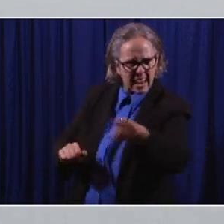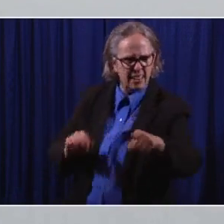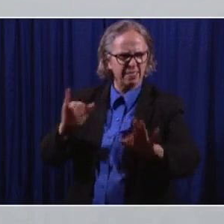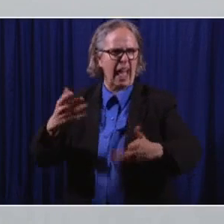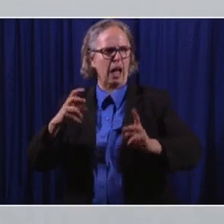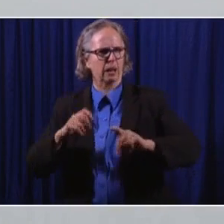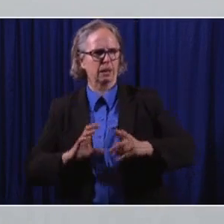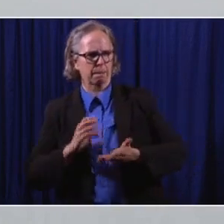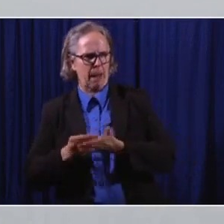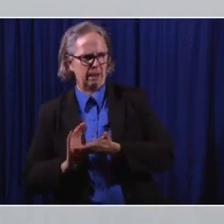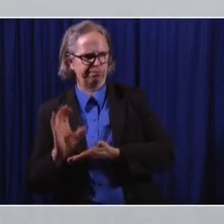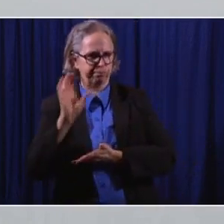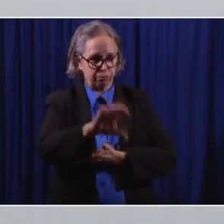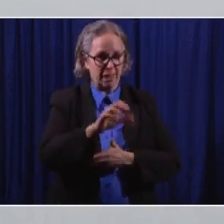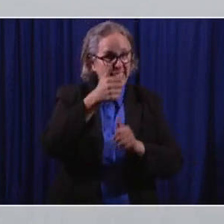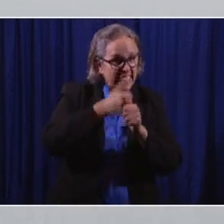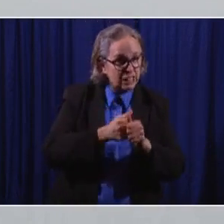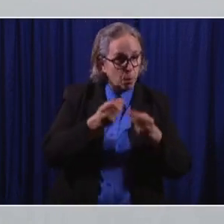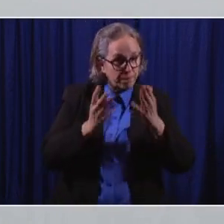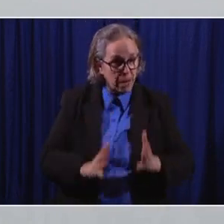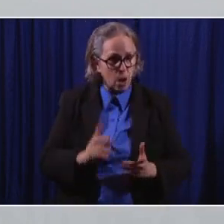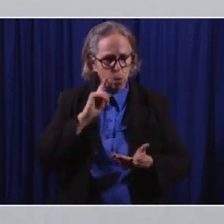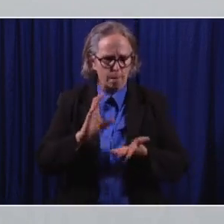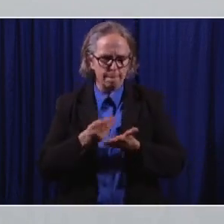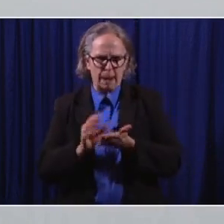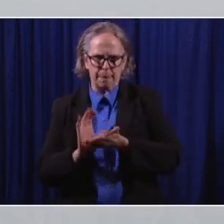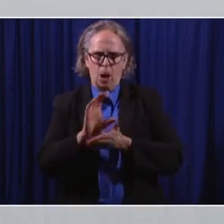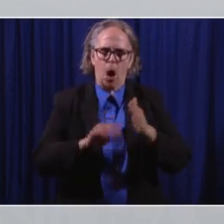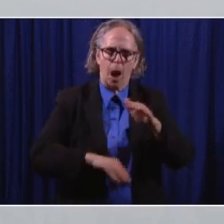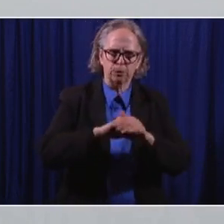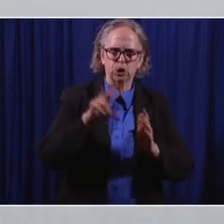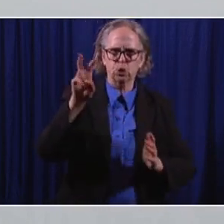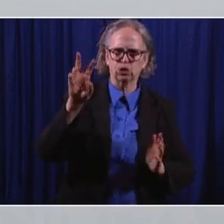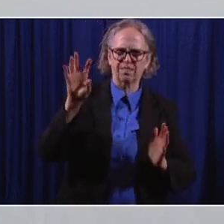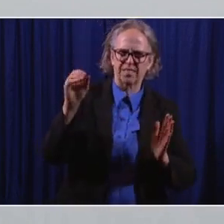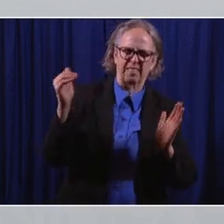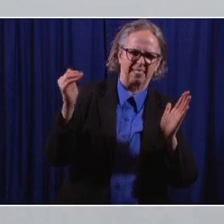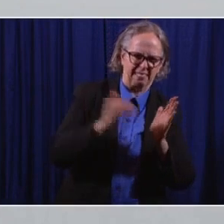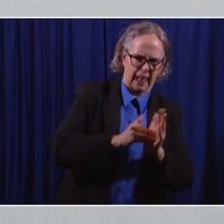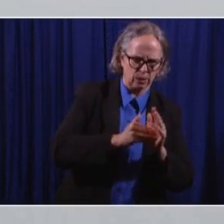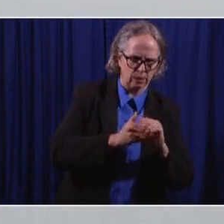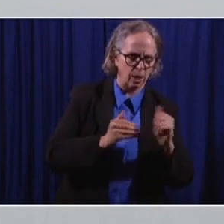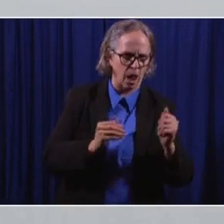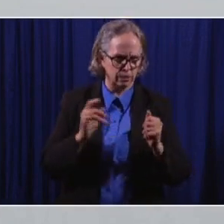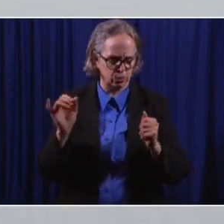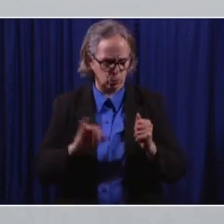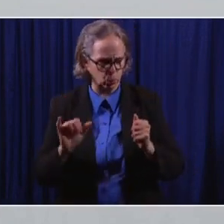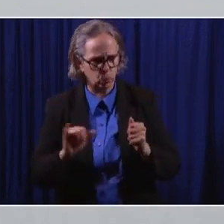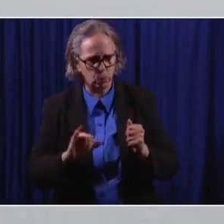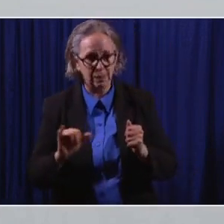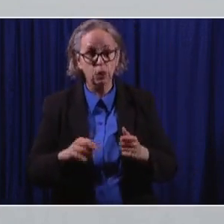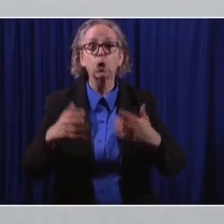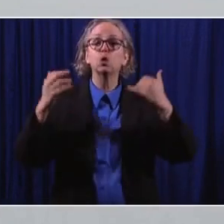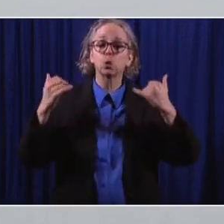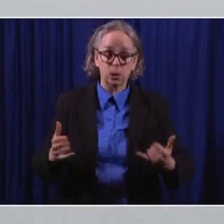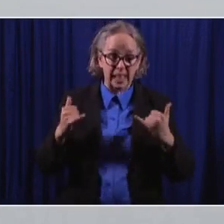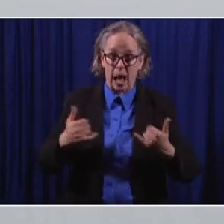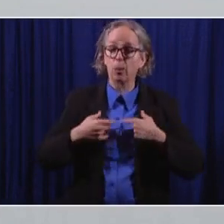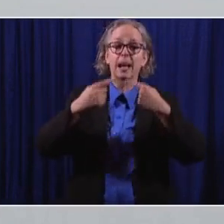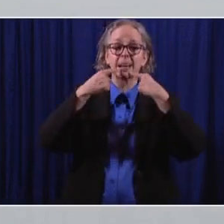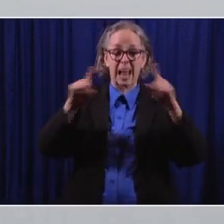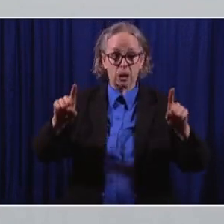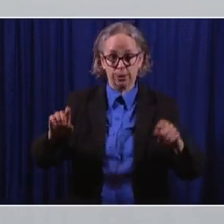provider. Today, what I am announcing is the opportunity for Ohioans who are low income, partially